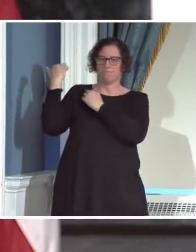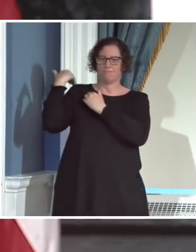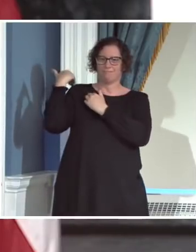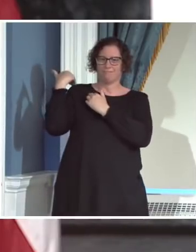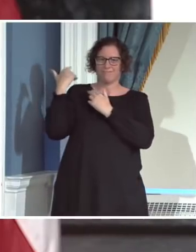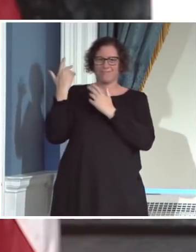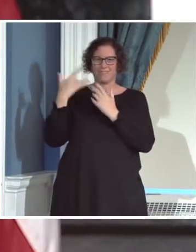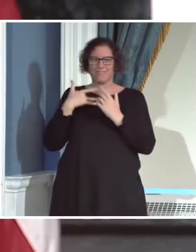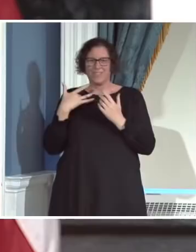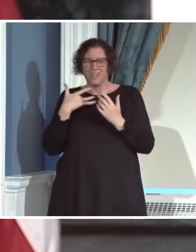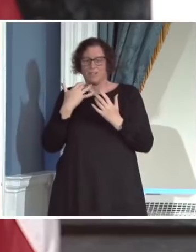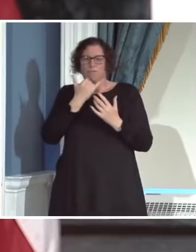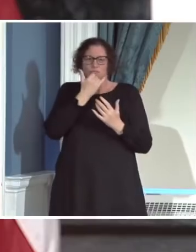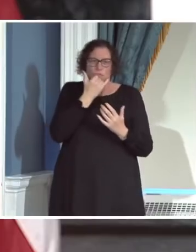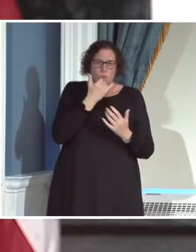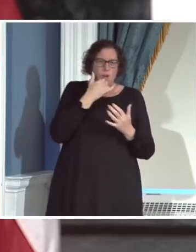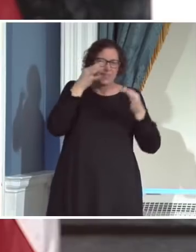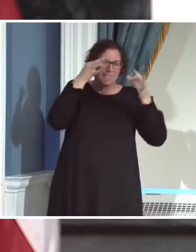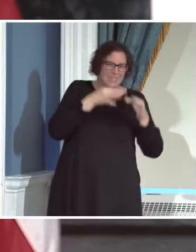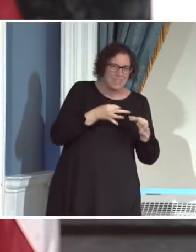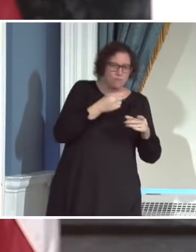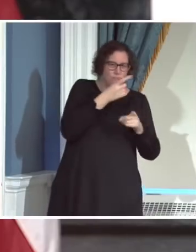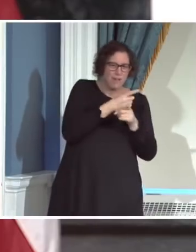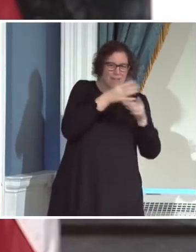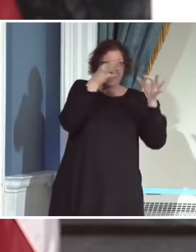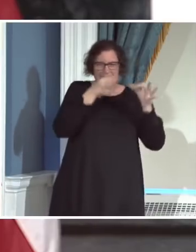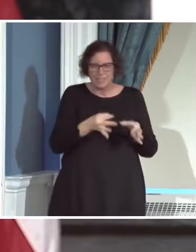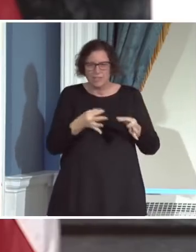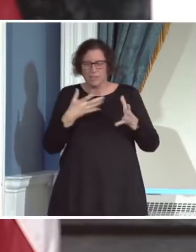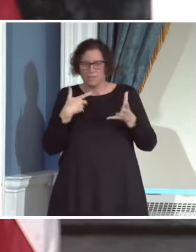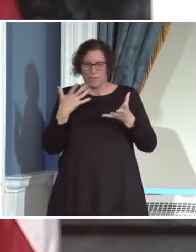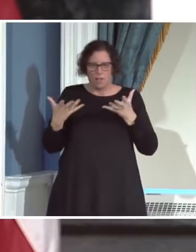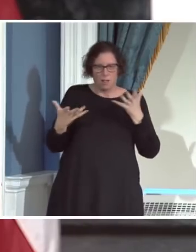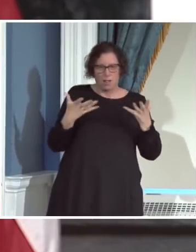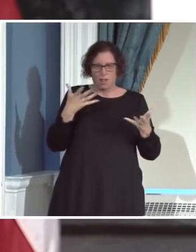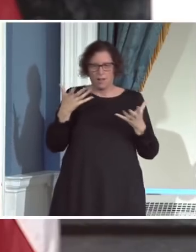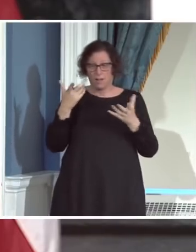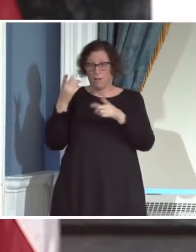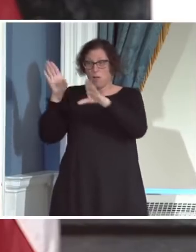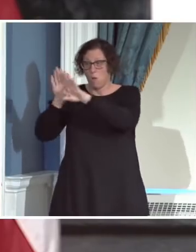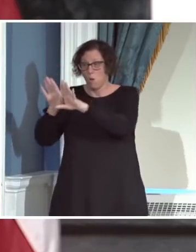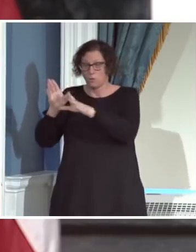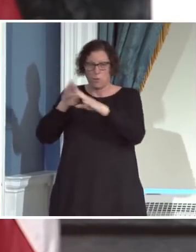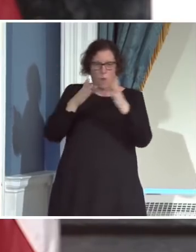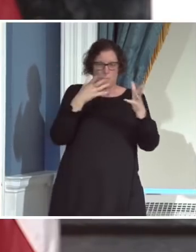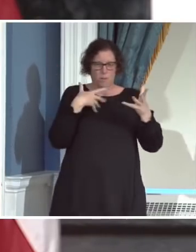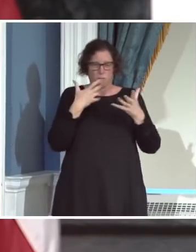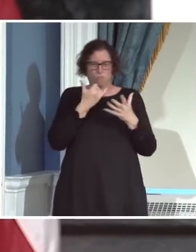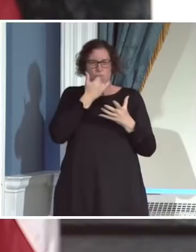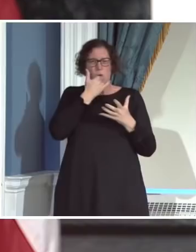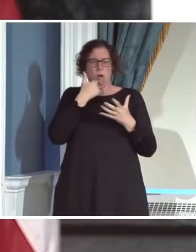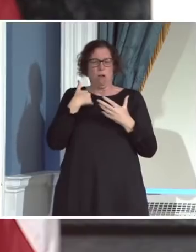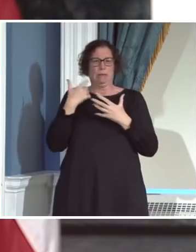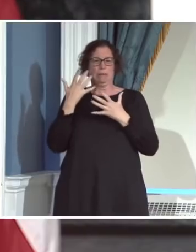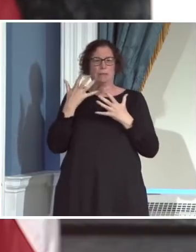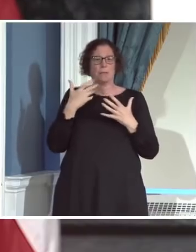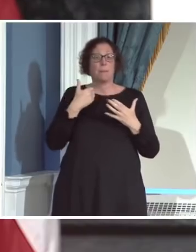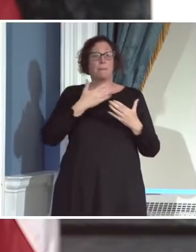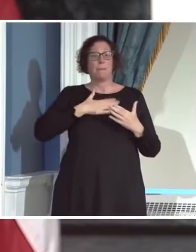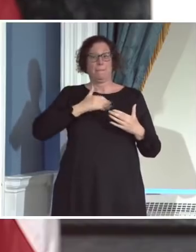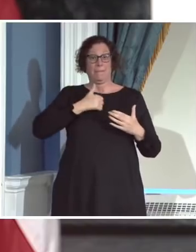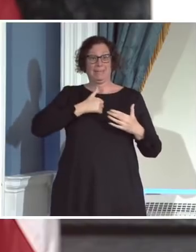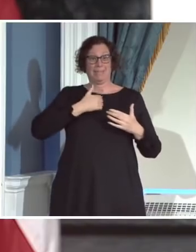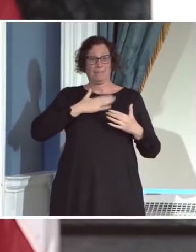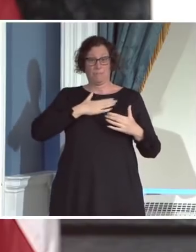that the city had ways it could have intervened to stop some of these closures, and the state as well. But they did